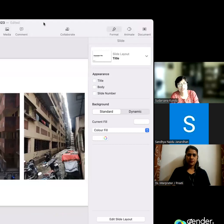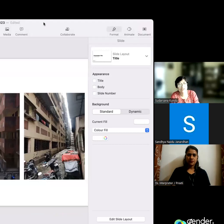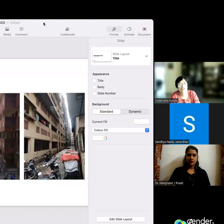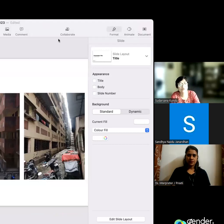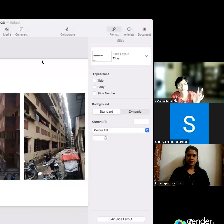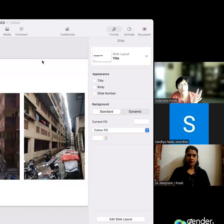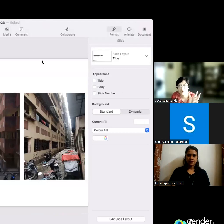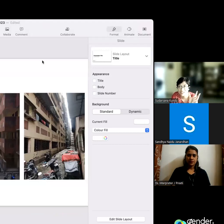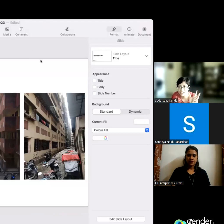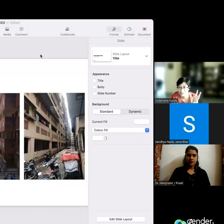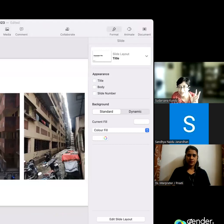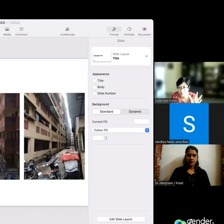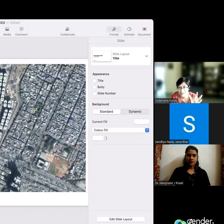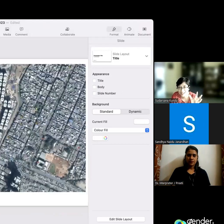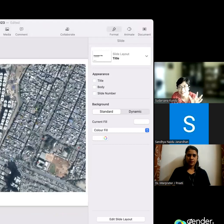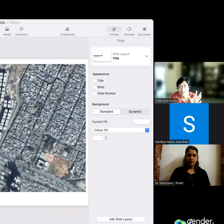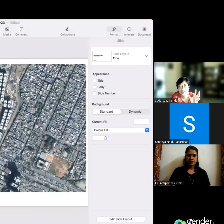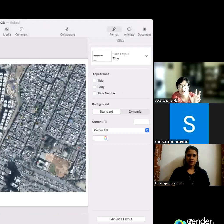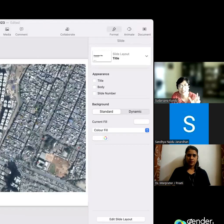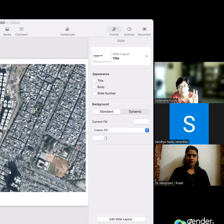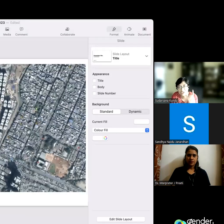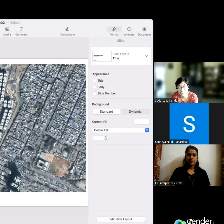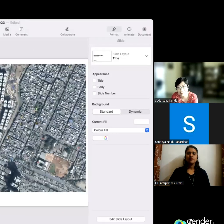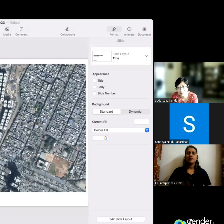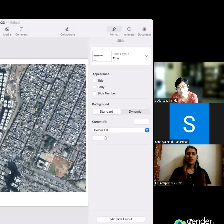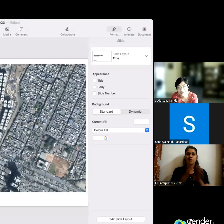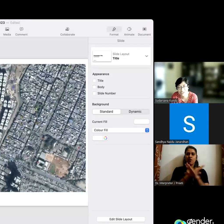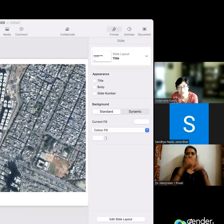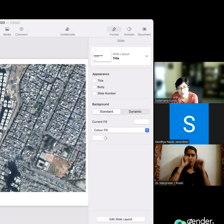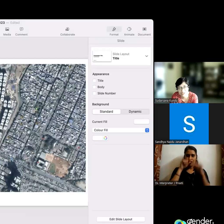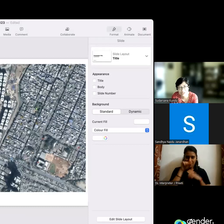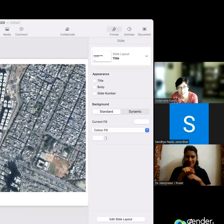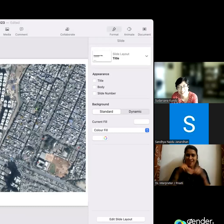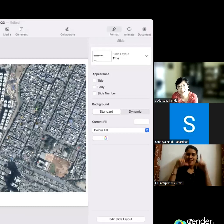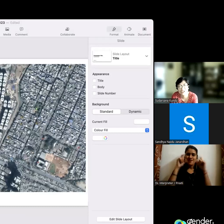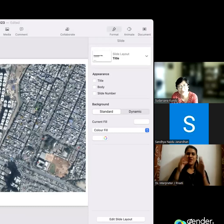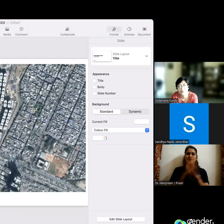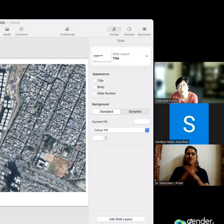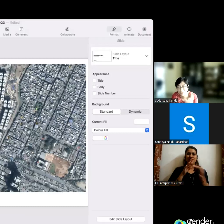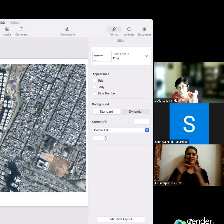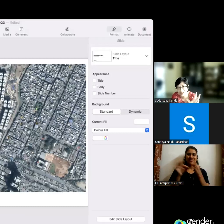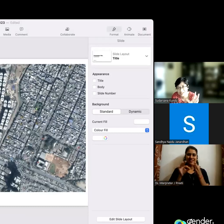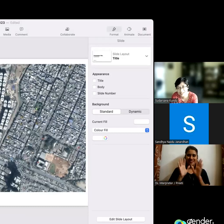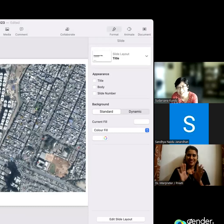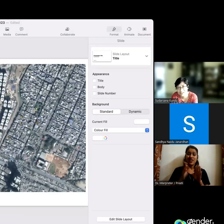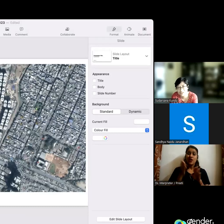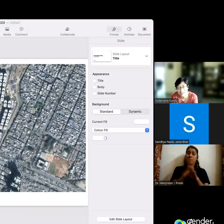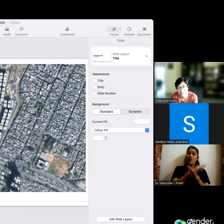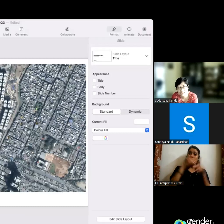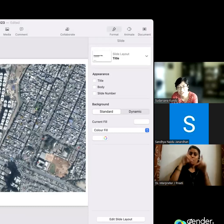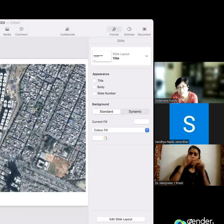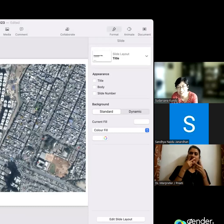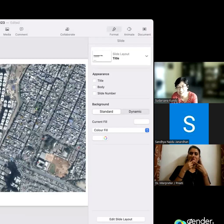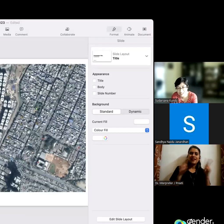Yeah. So we lost you for a bit. Yeah, so this is the image that you want to show, because we didn't get to see this. So this